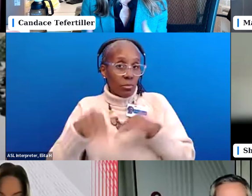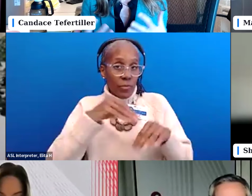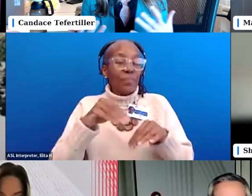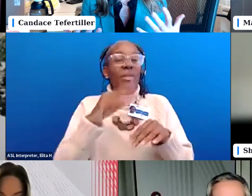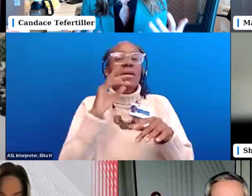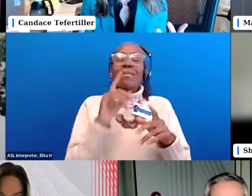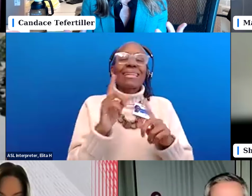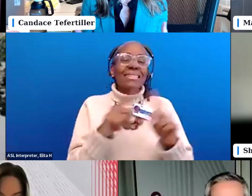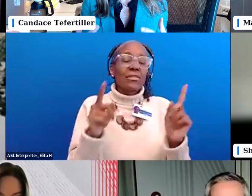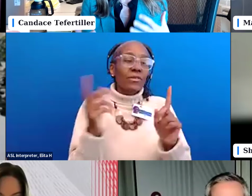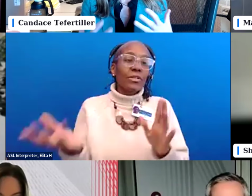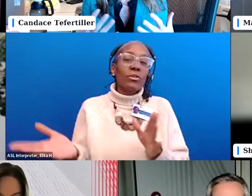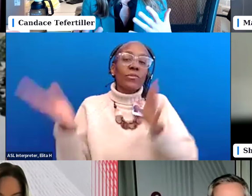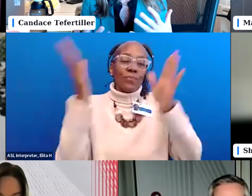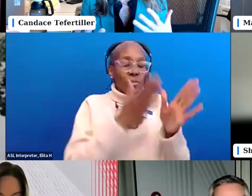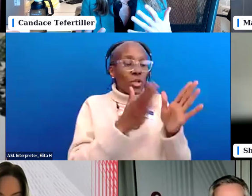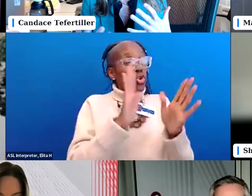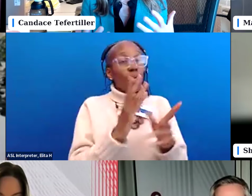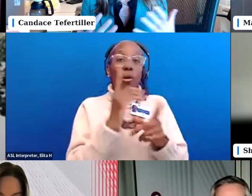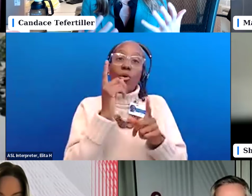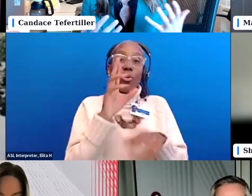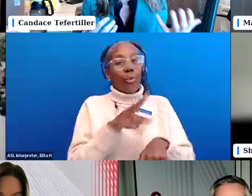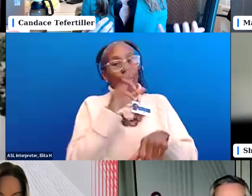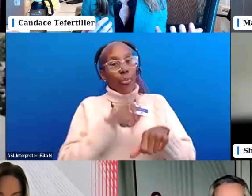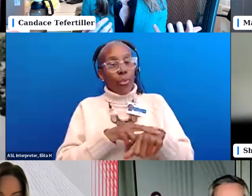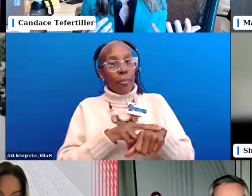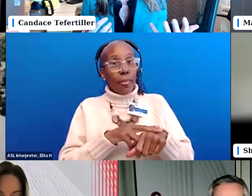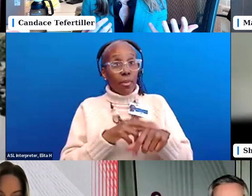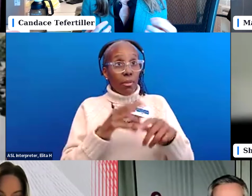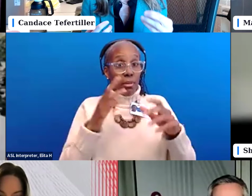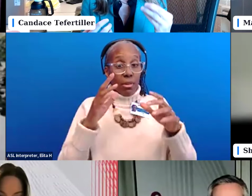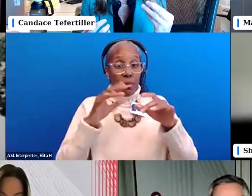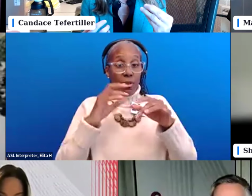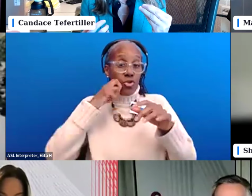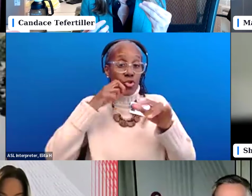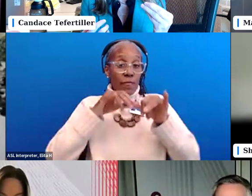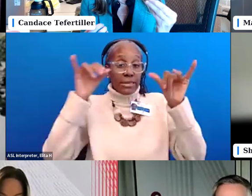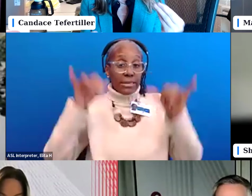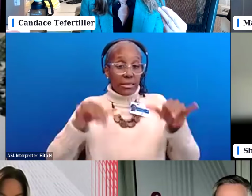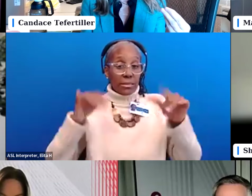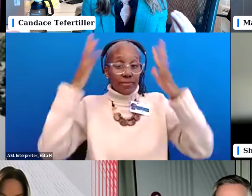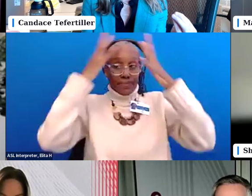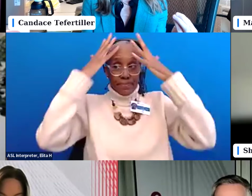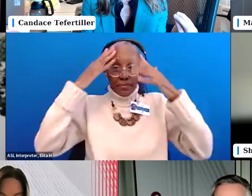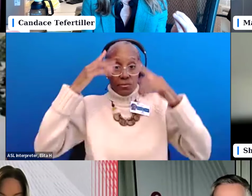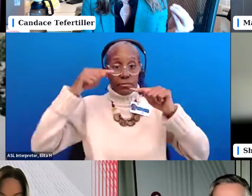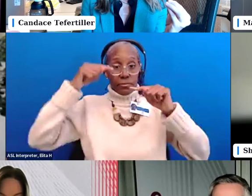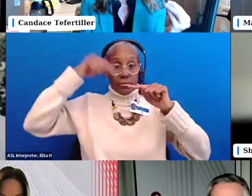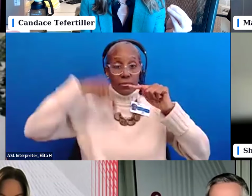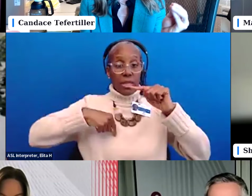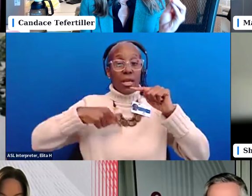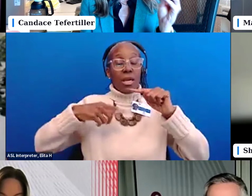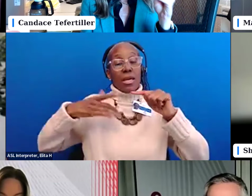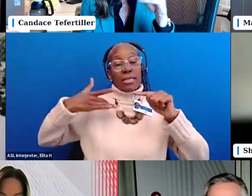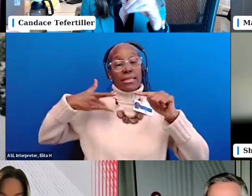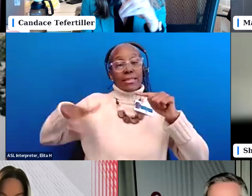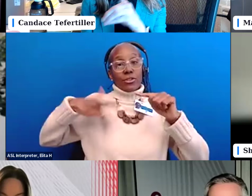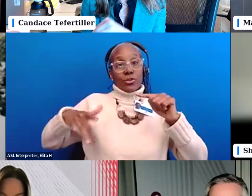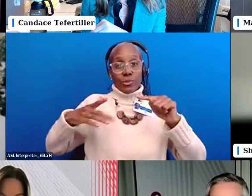a way to enable your normal activation of your nervous system. As you know, our sensory system